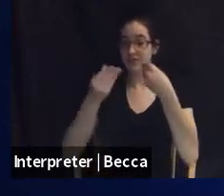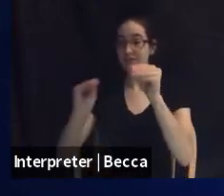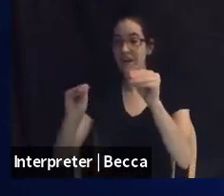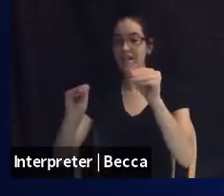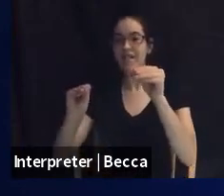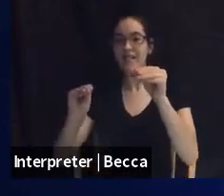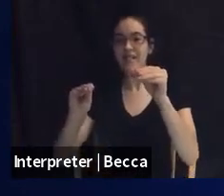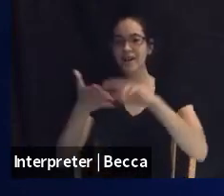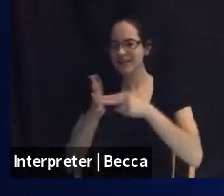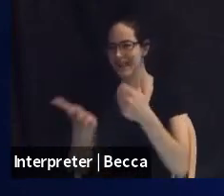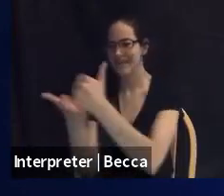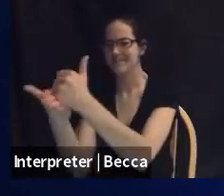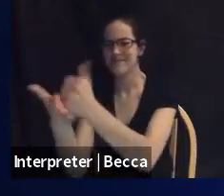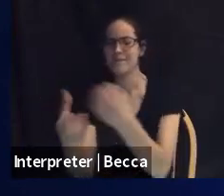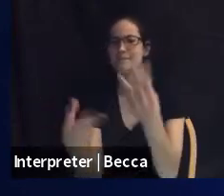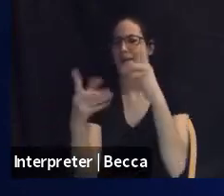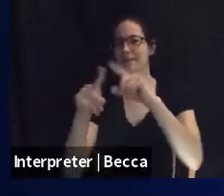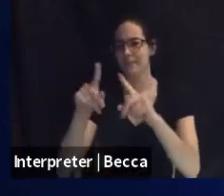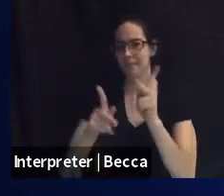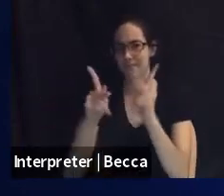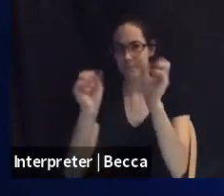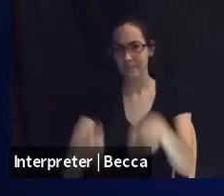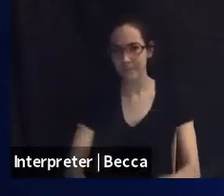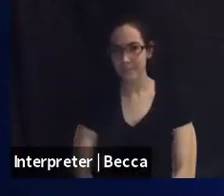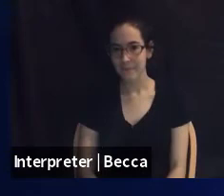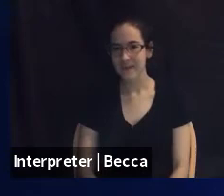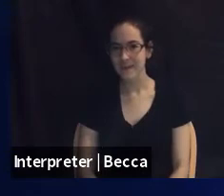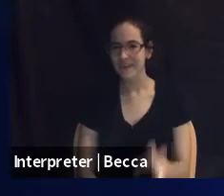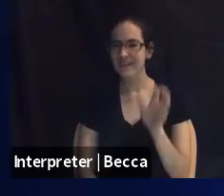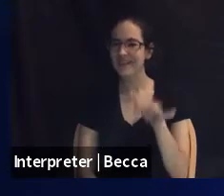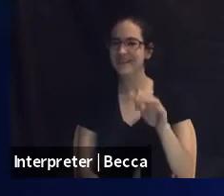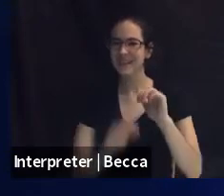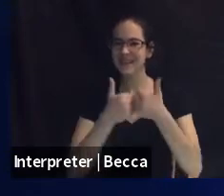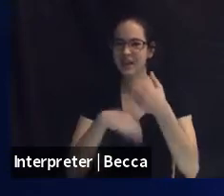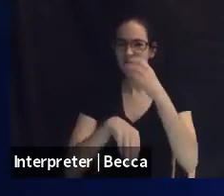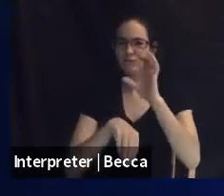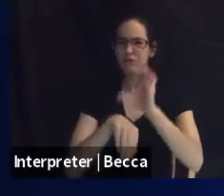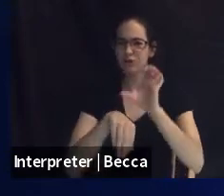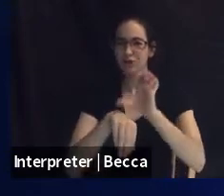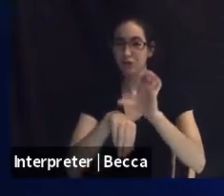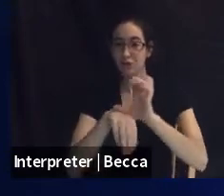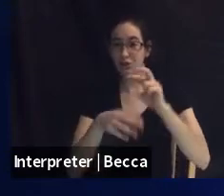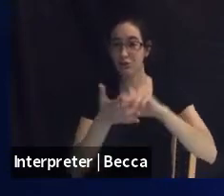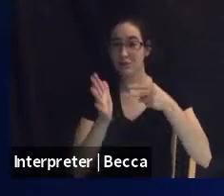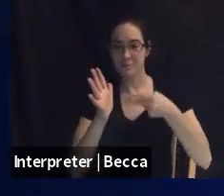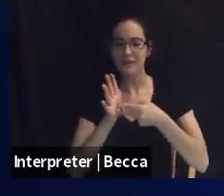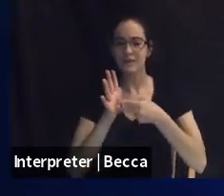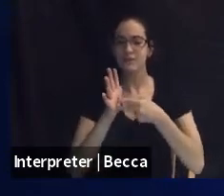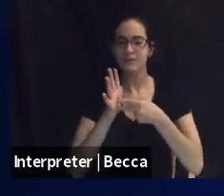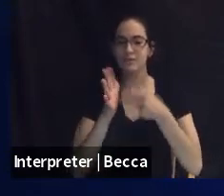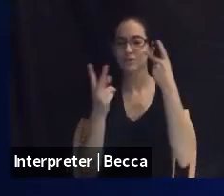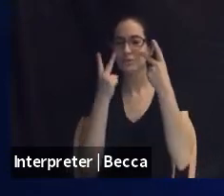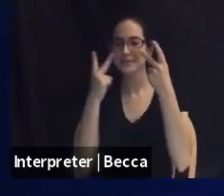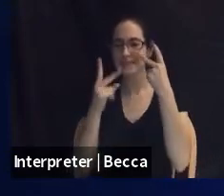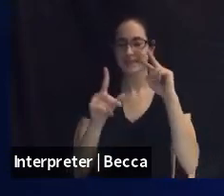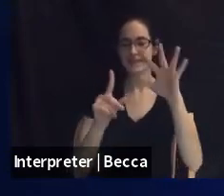this many people. This is how the church was meant to look at material goods. Then